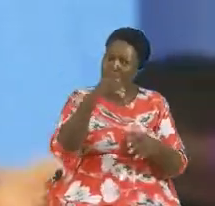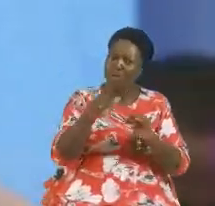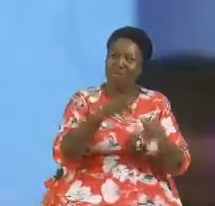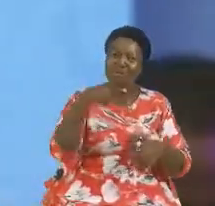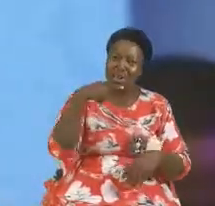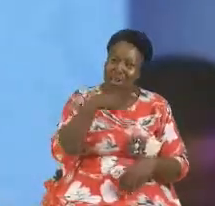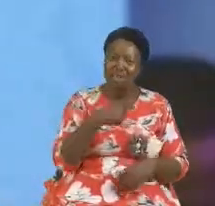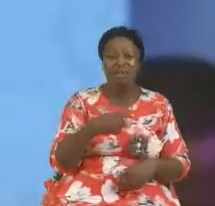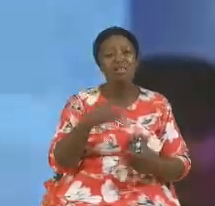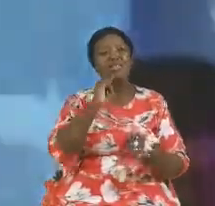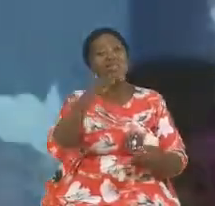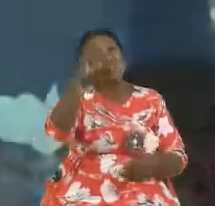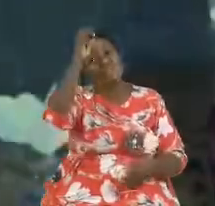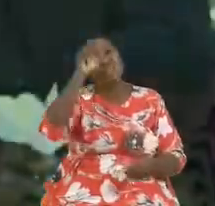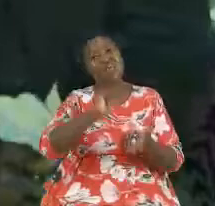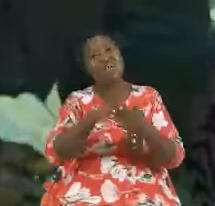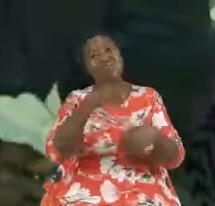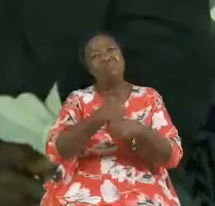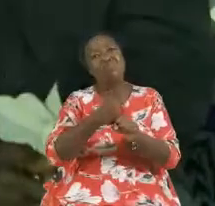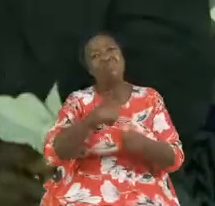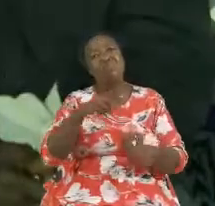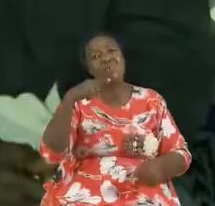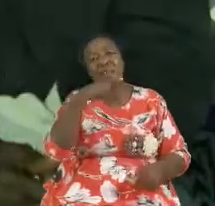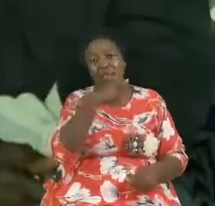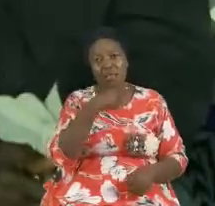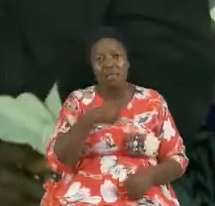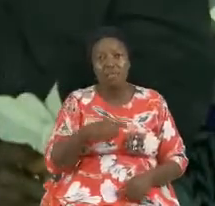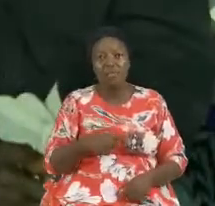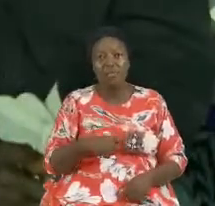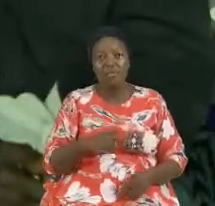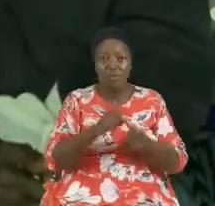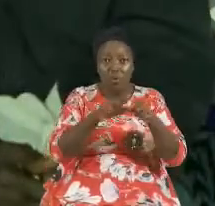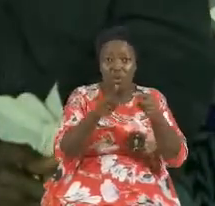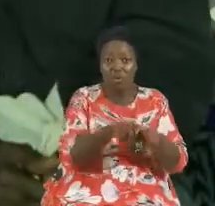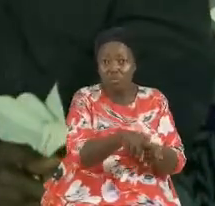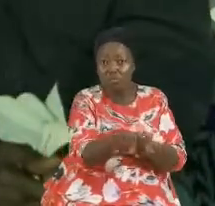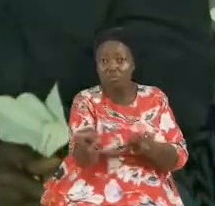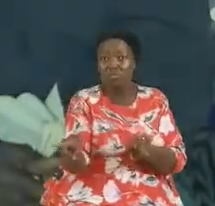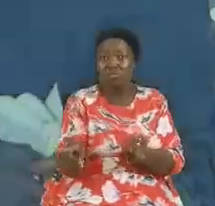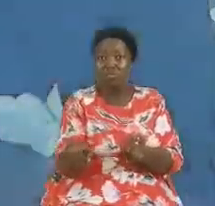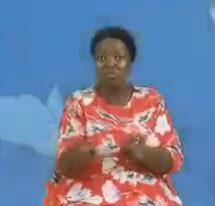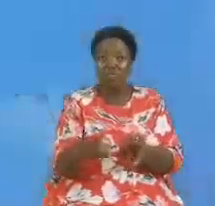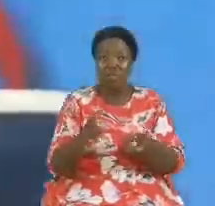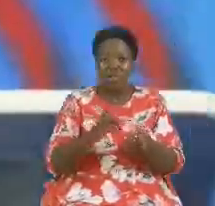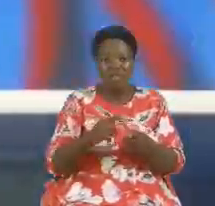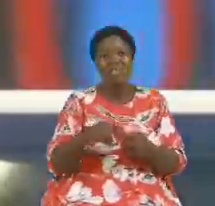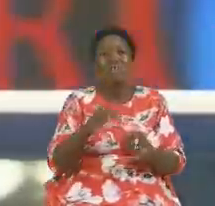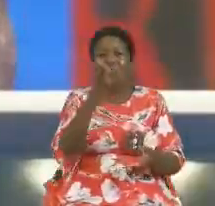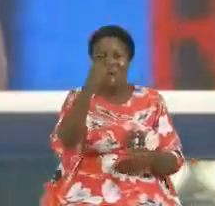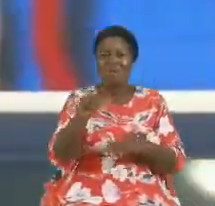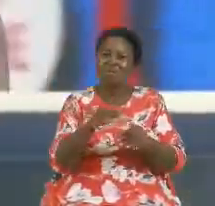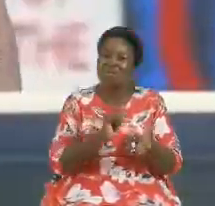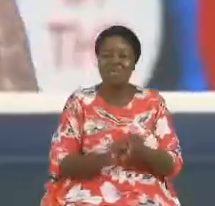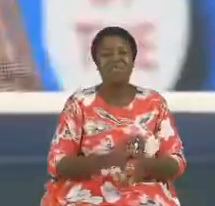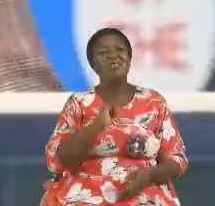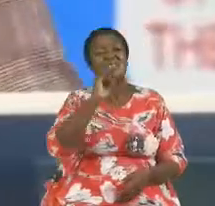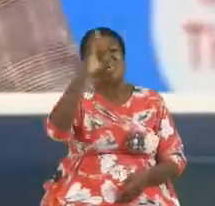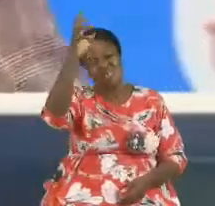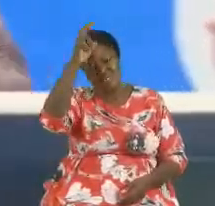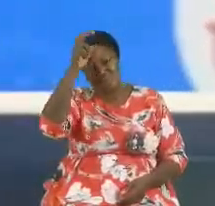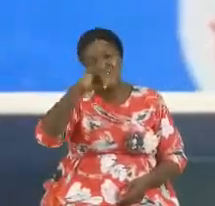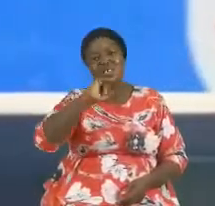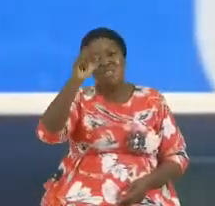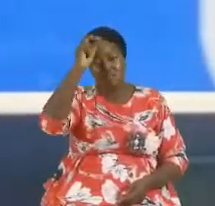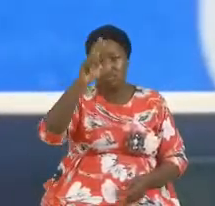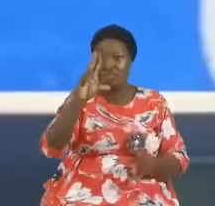How did you tell this lie? The devil made me lie. You went the wrong way. How could you have done